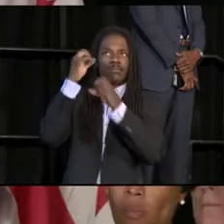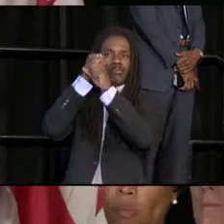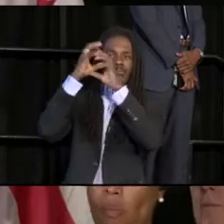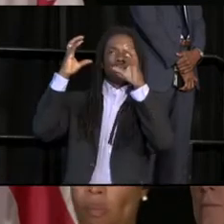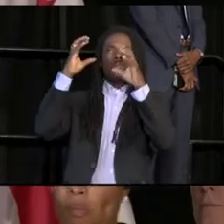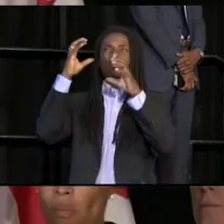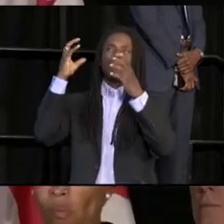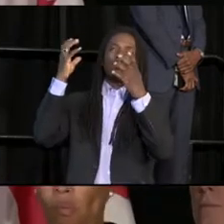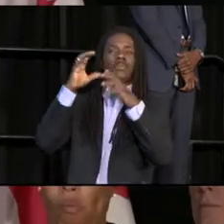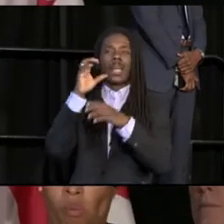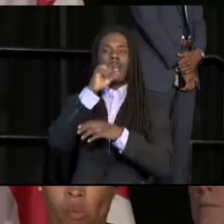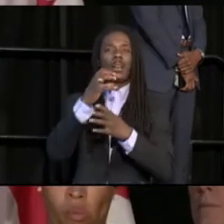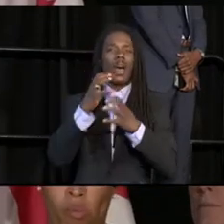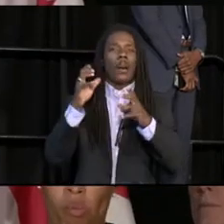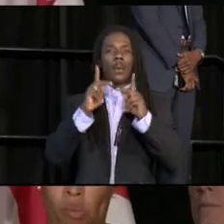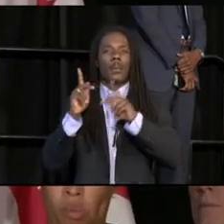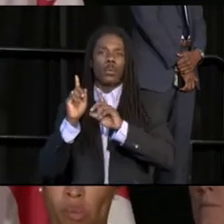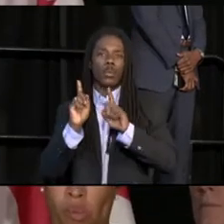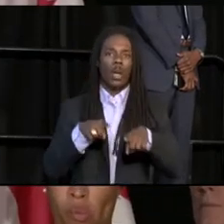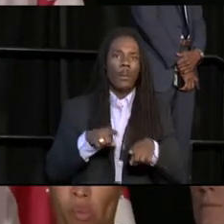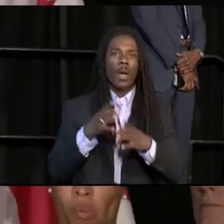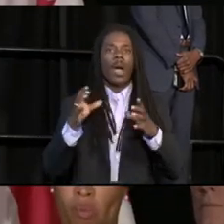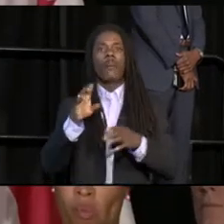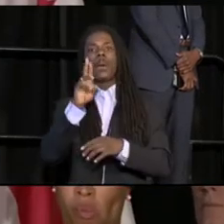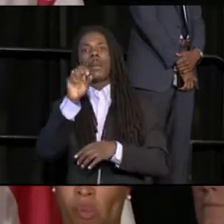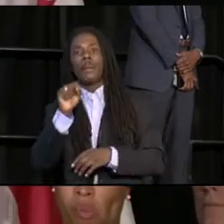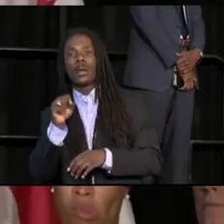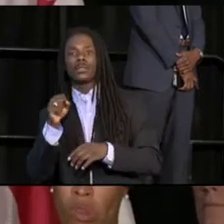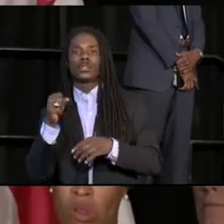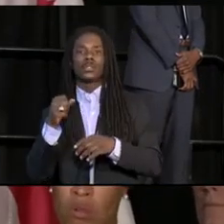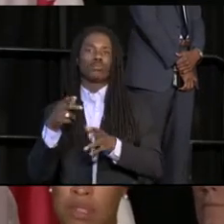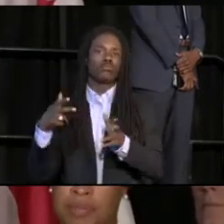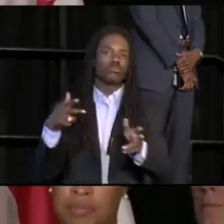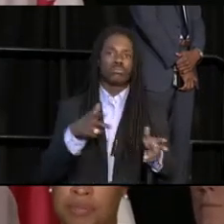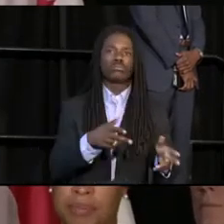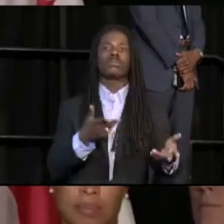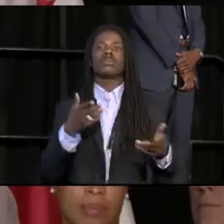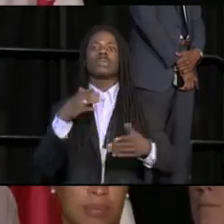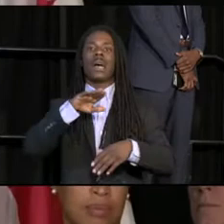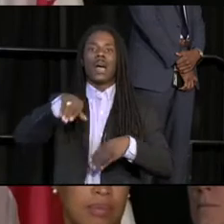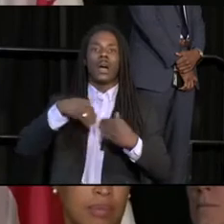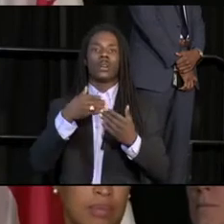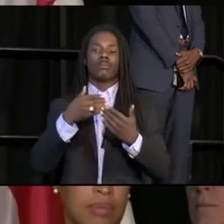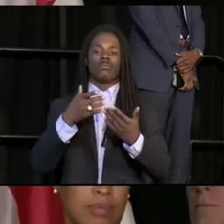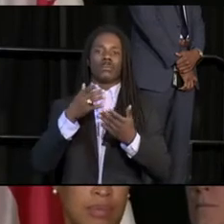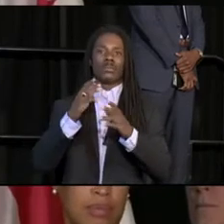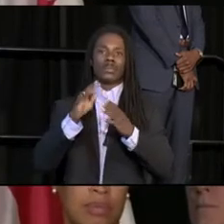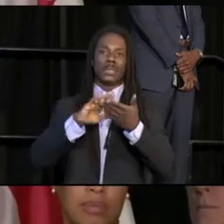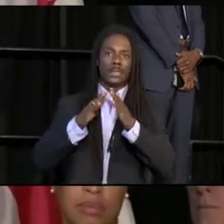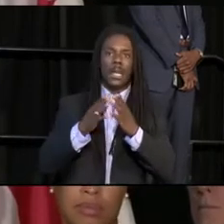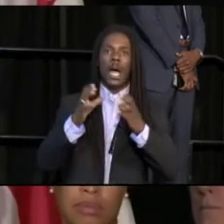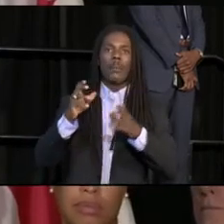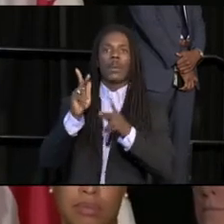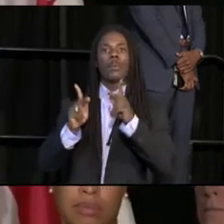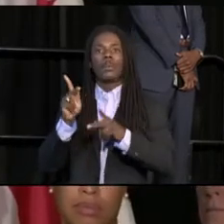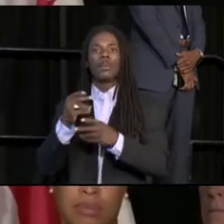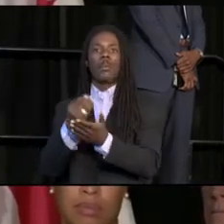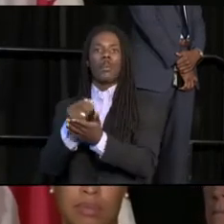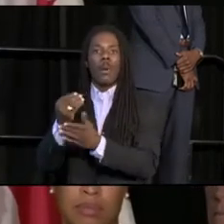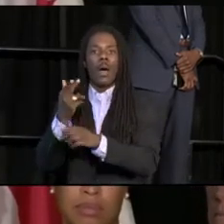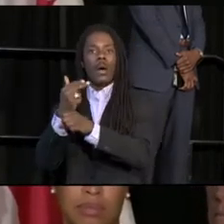are coming by looking at the number of buses that are coming to our city, or looking at the number of folks that have gotten hotels in the city.